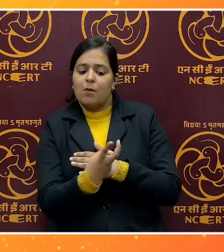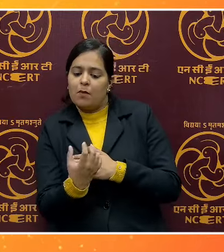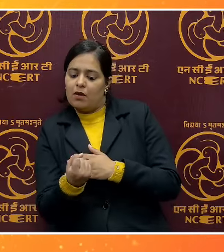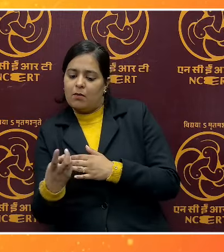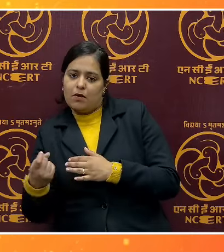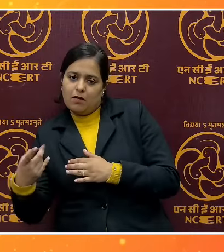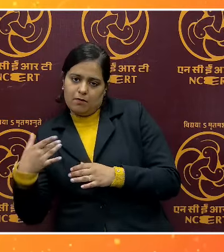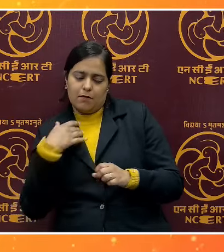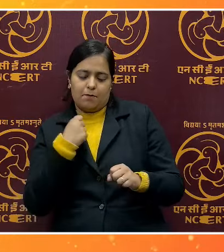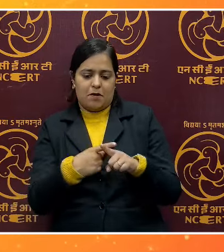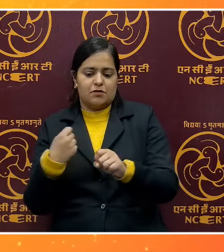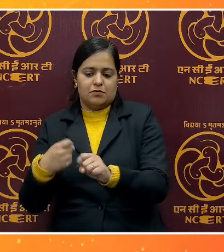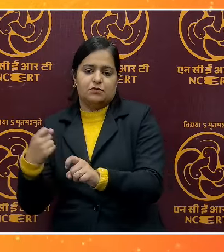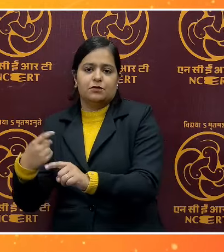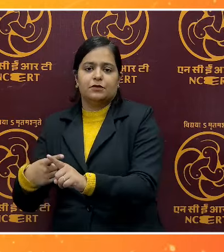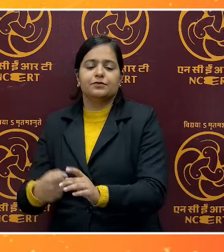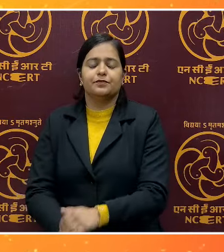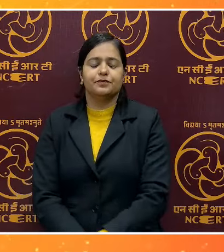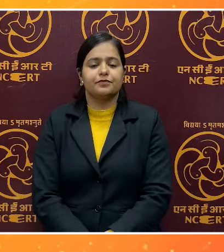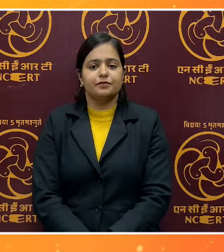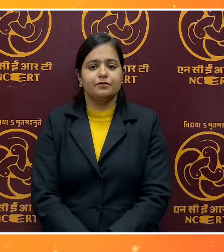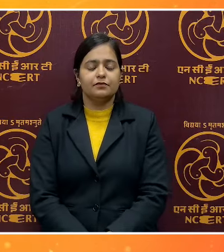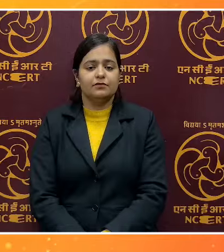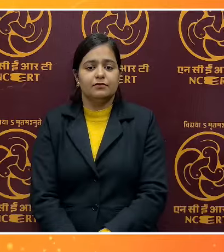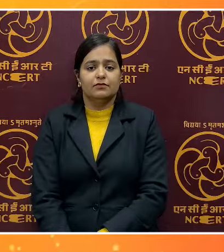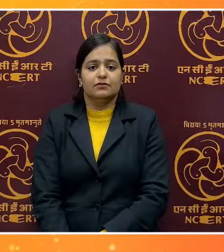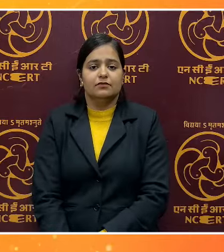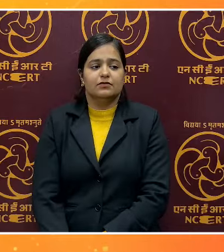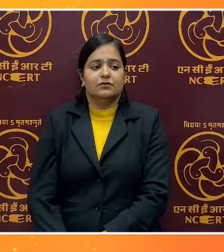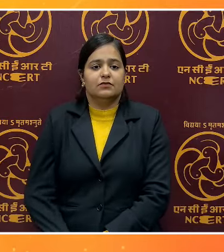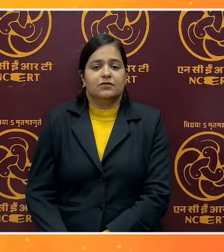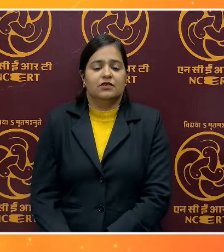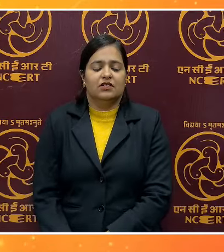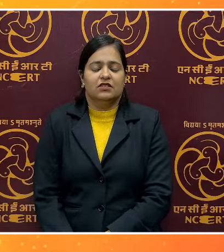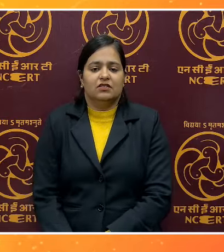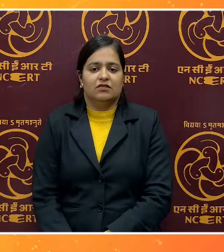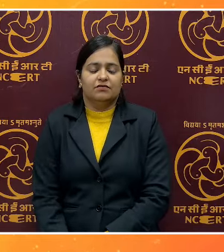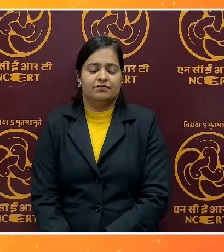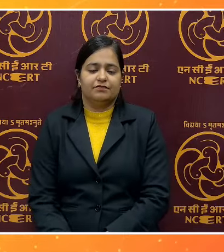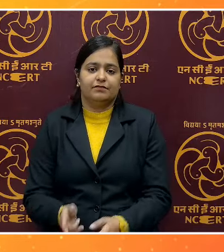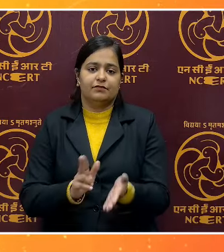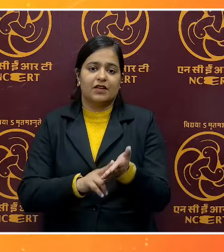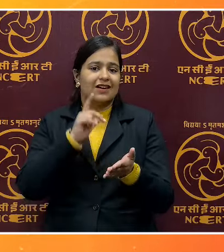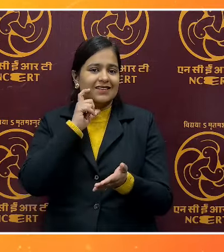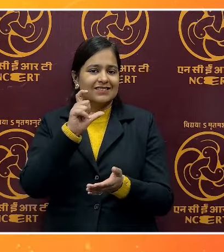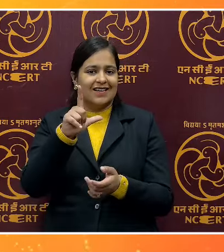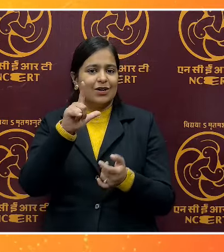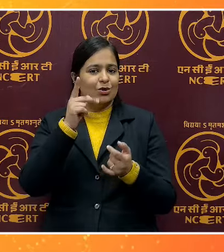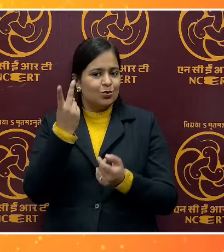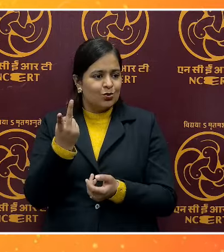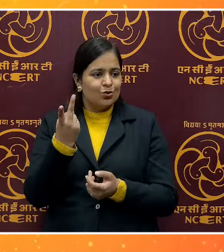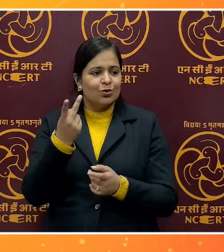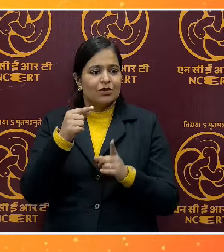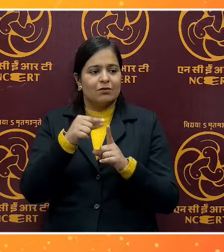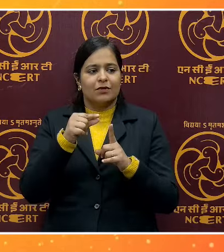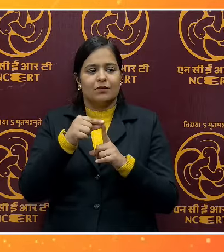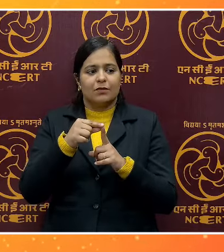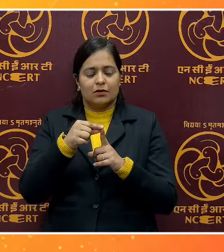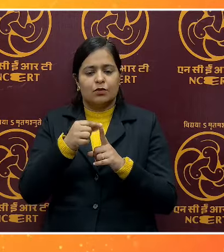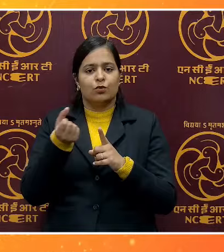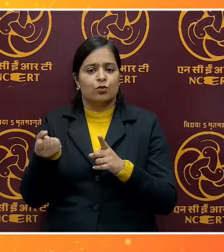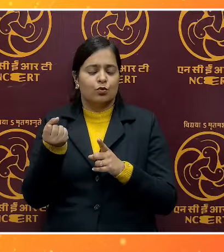coming. So, in this case NiCl2 PPH3 whole twice is named